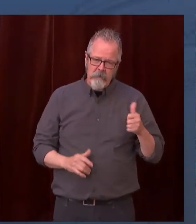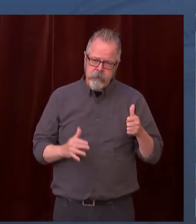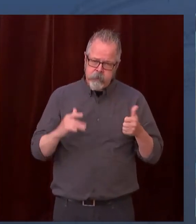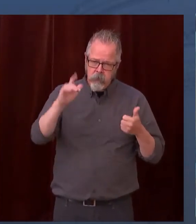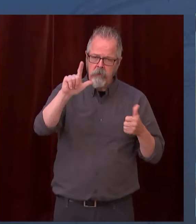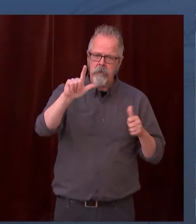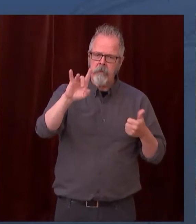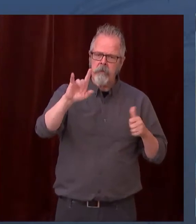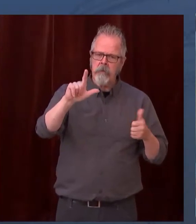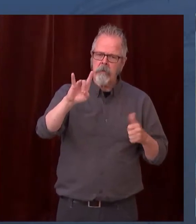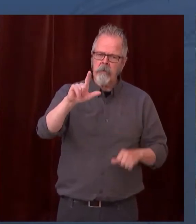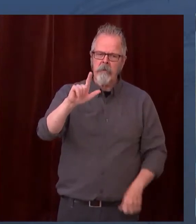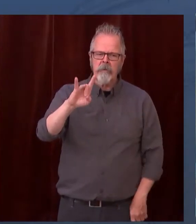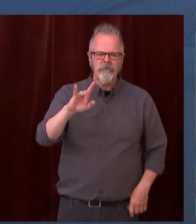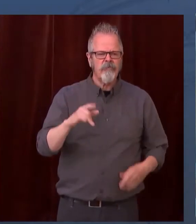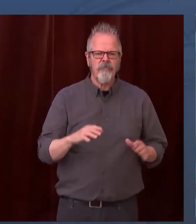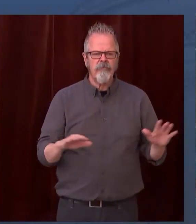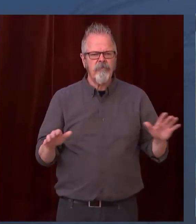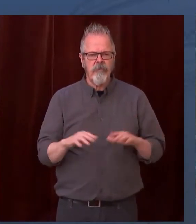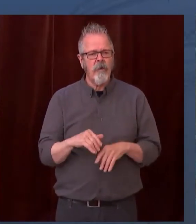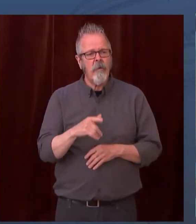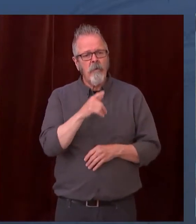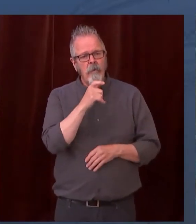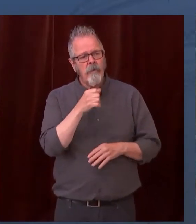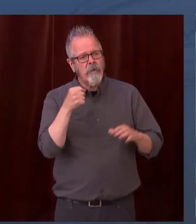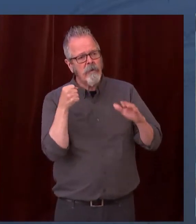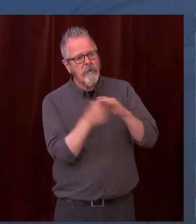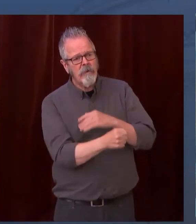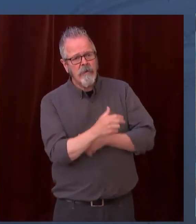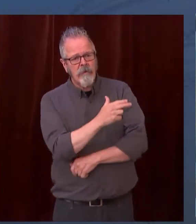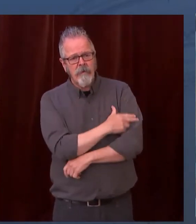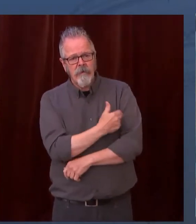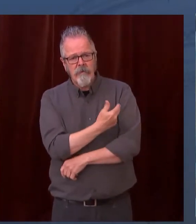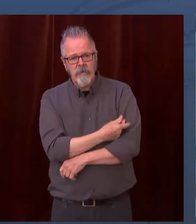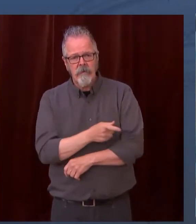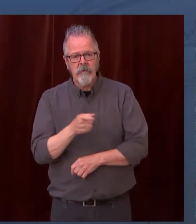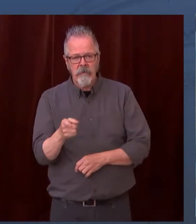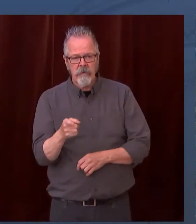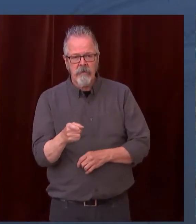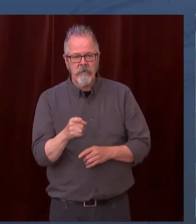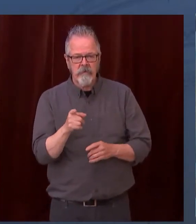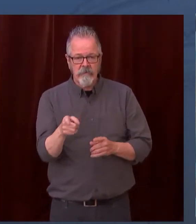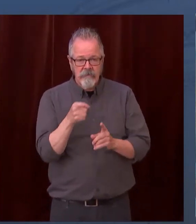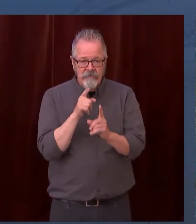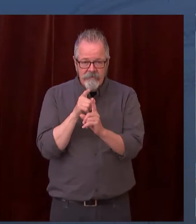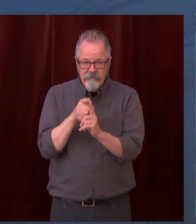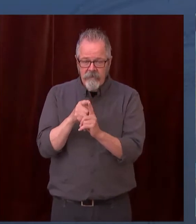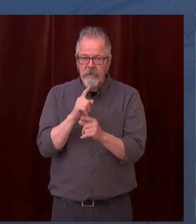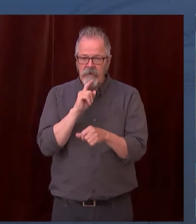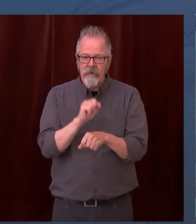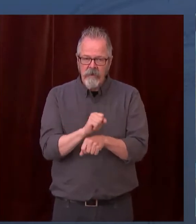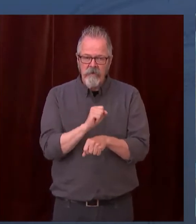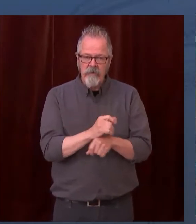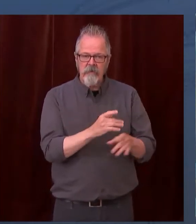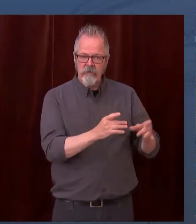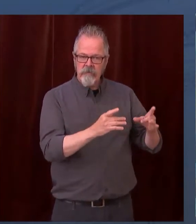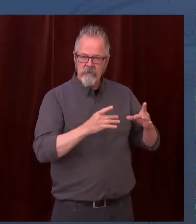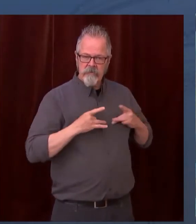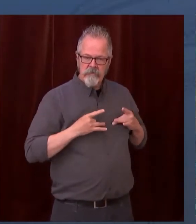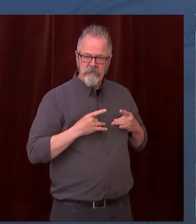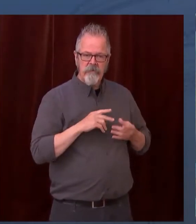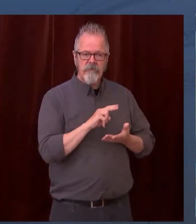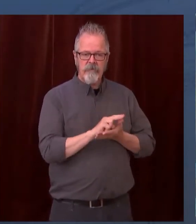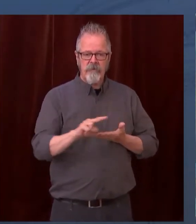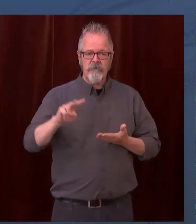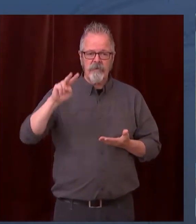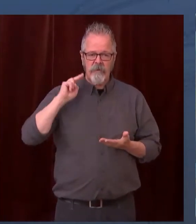are reflecting infections from 2 weeks ago. While overall, we do have the capacity to care for COVID-19 patients in our